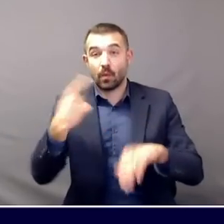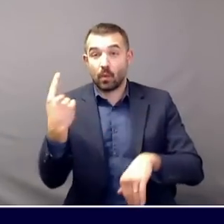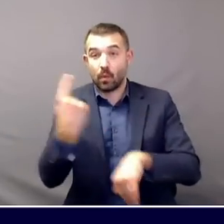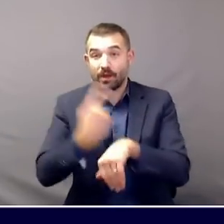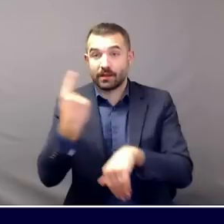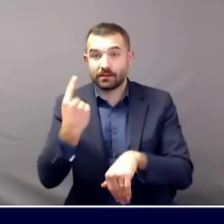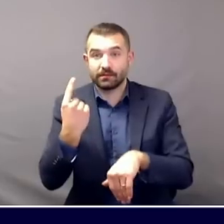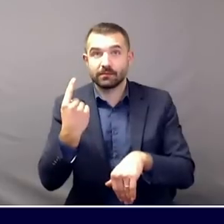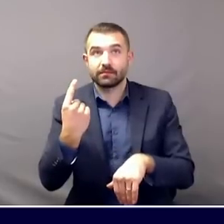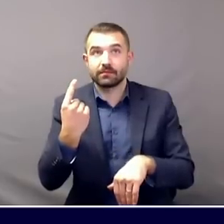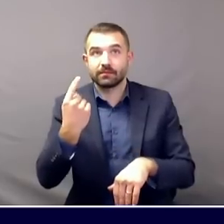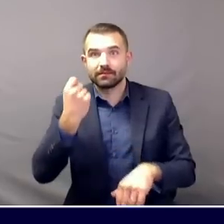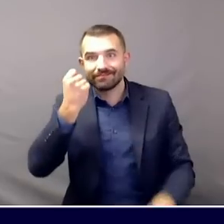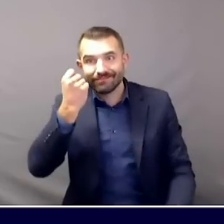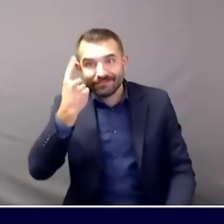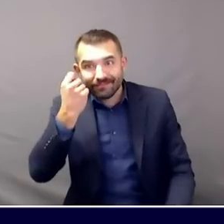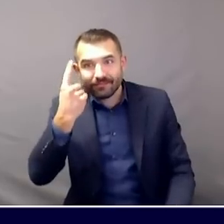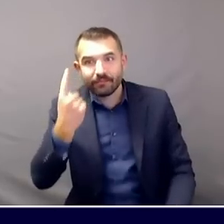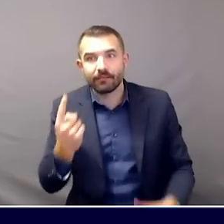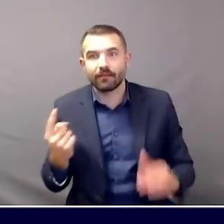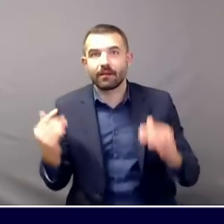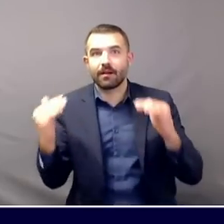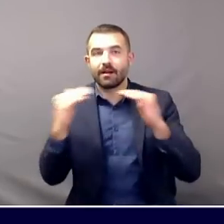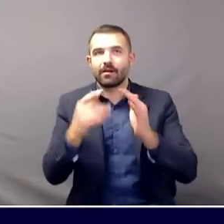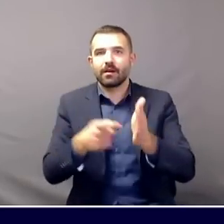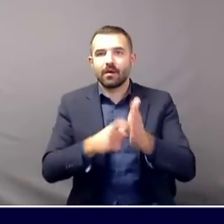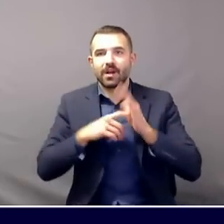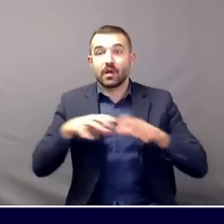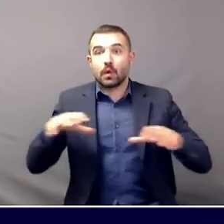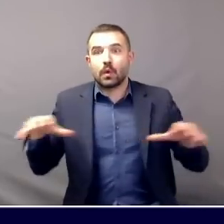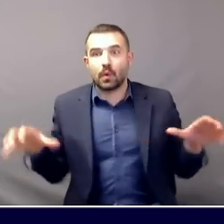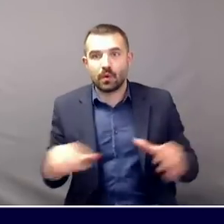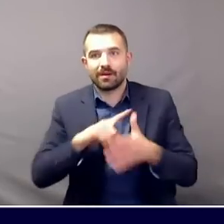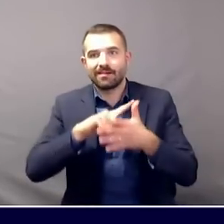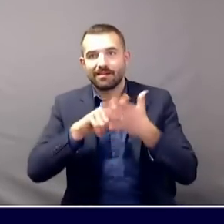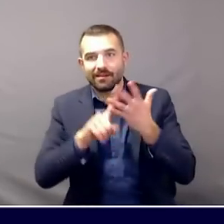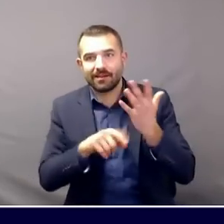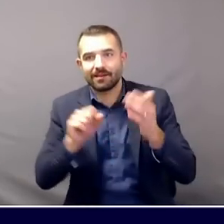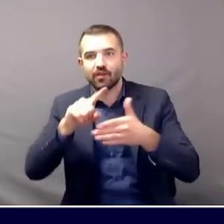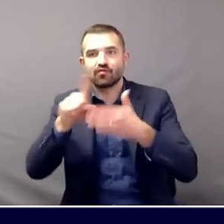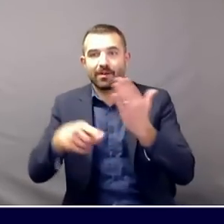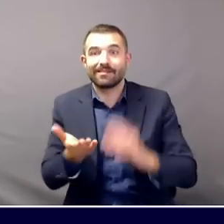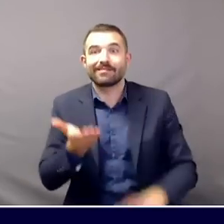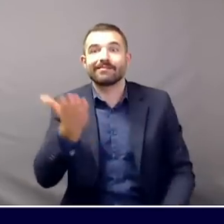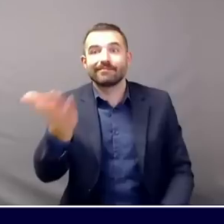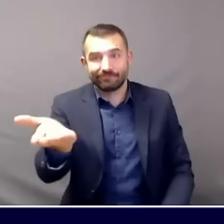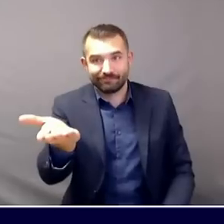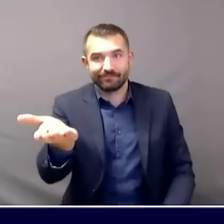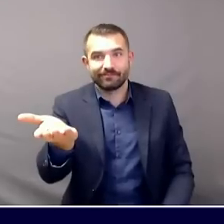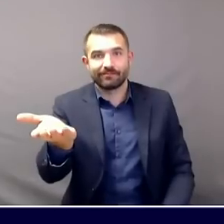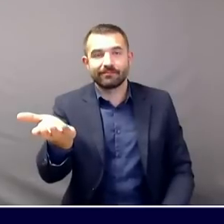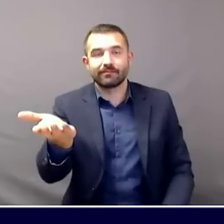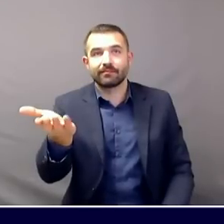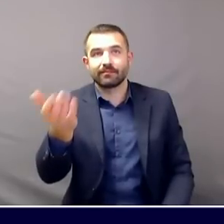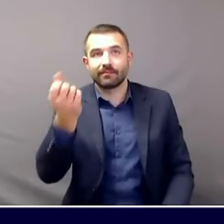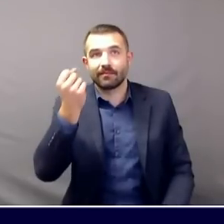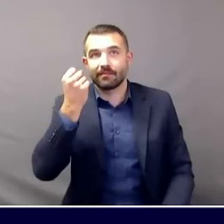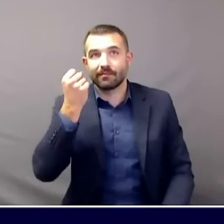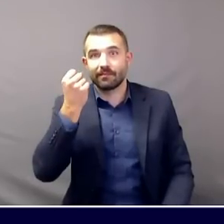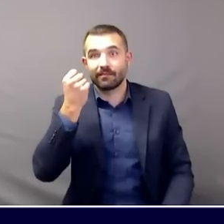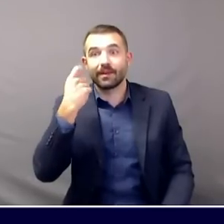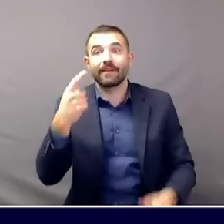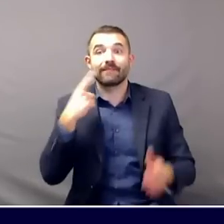into somebody getting their test result back. The specimen itself has to be transported to the Maine CDC